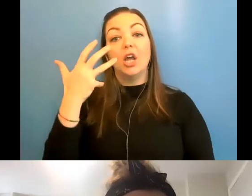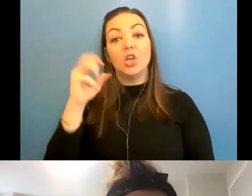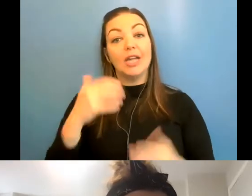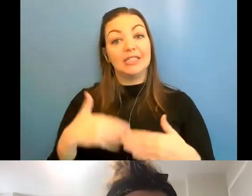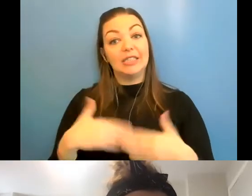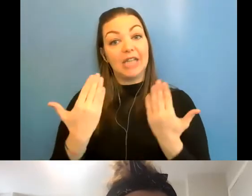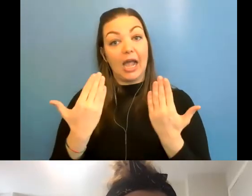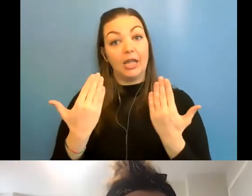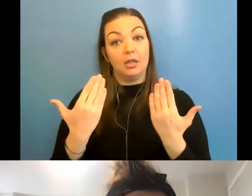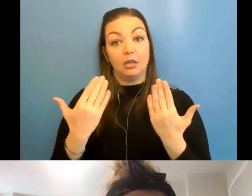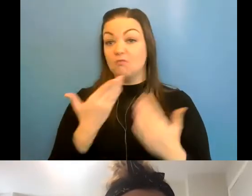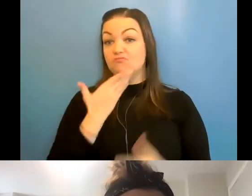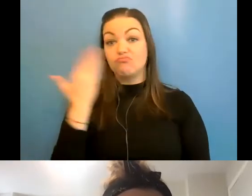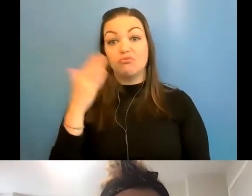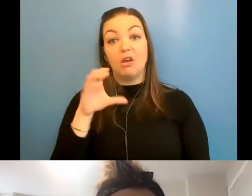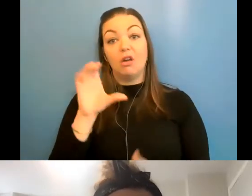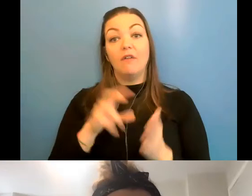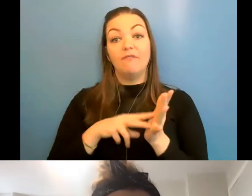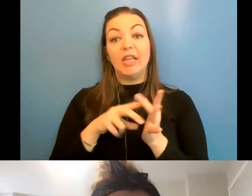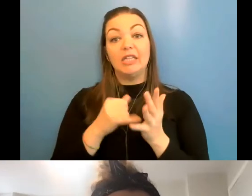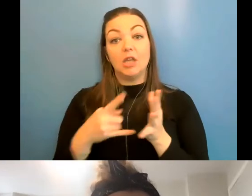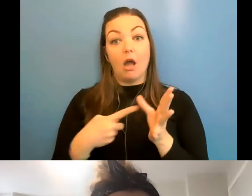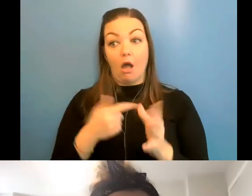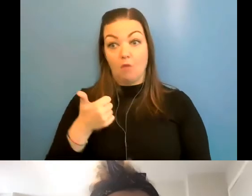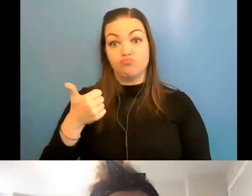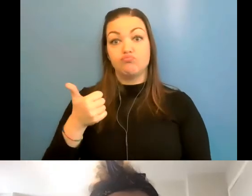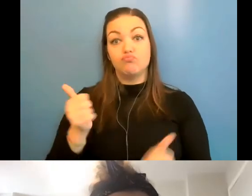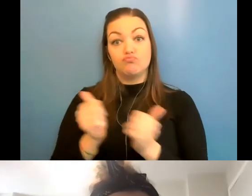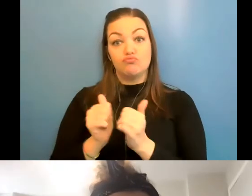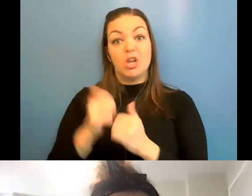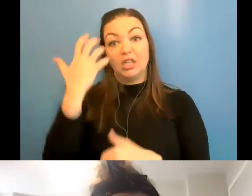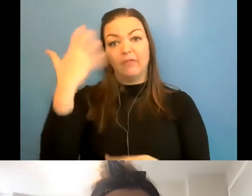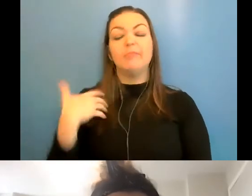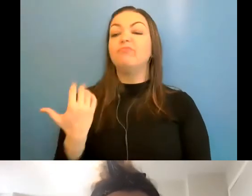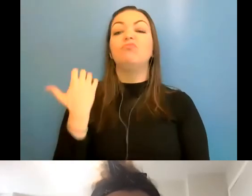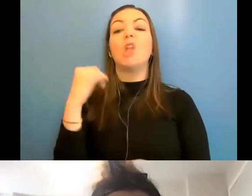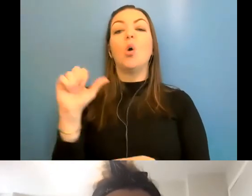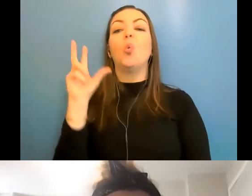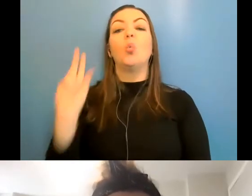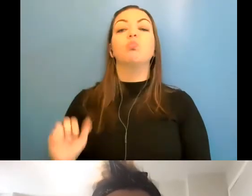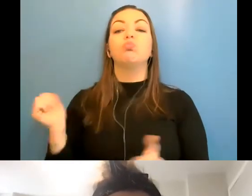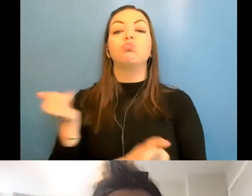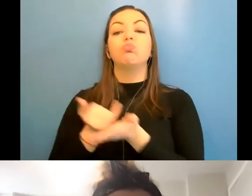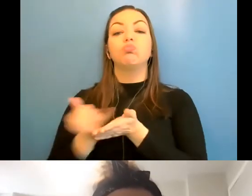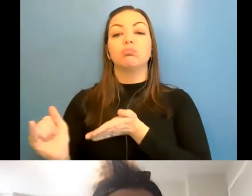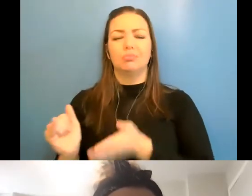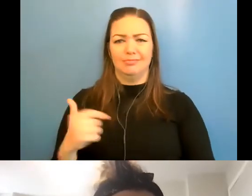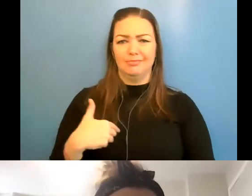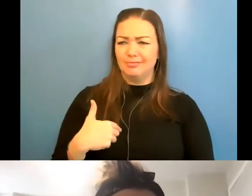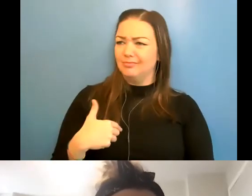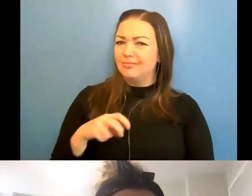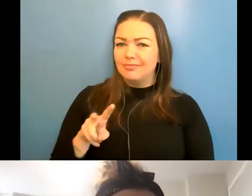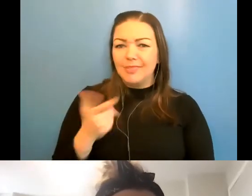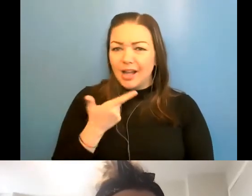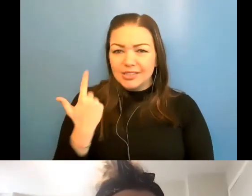I fundamentally don't understand. So, yes, I mean, everything you said, Jo, we're just going to have to keep our eyes and ears open and